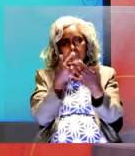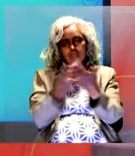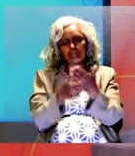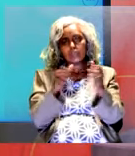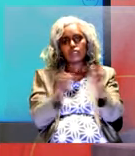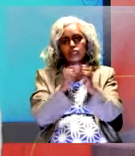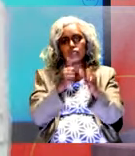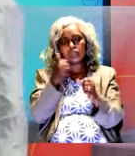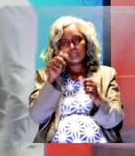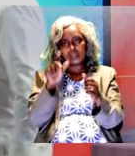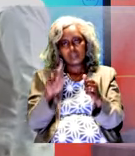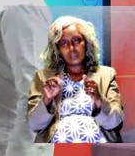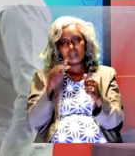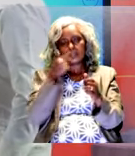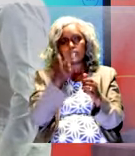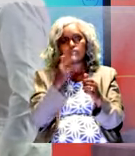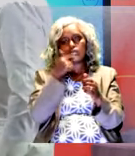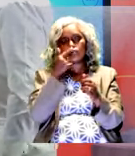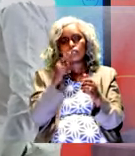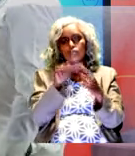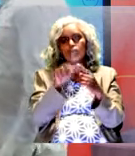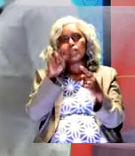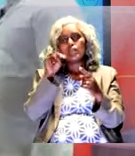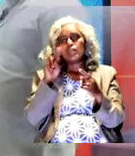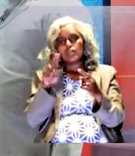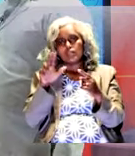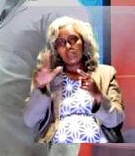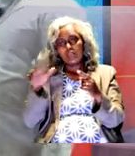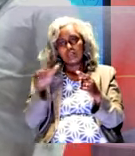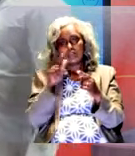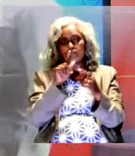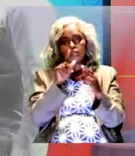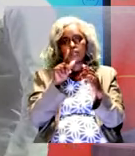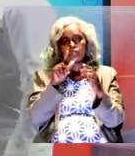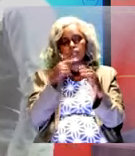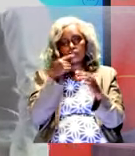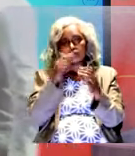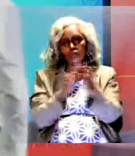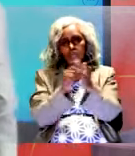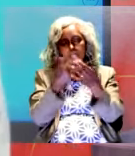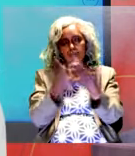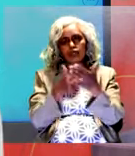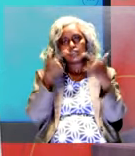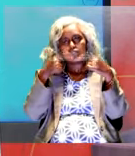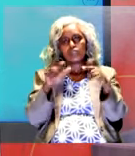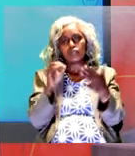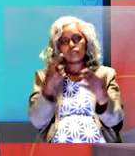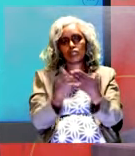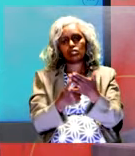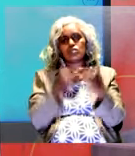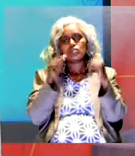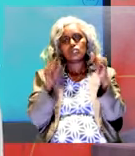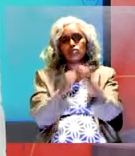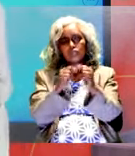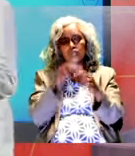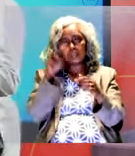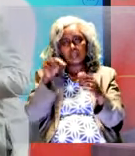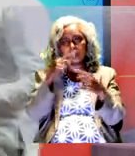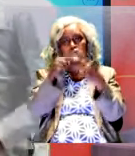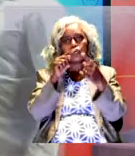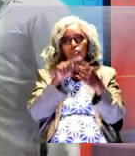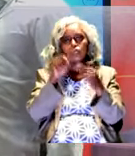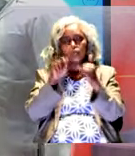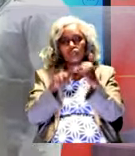sequence an is said to be null sequence if the limit of that sequence when n goes